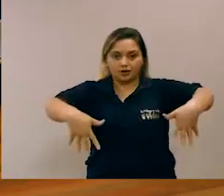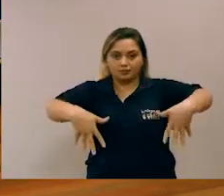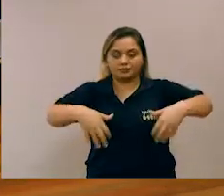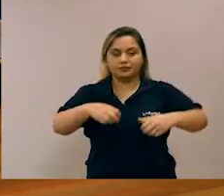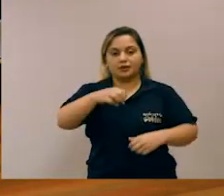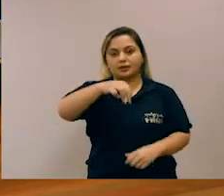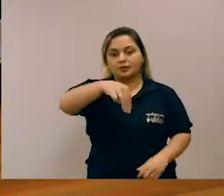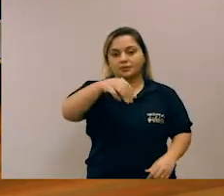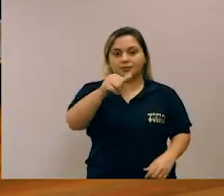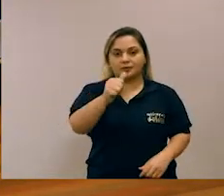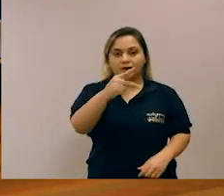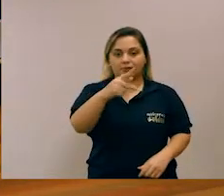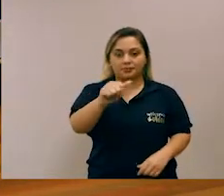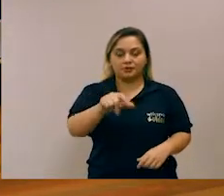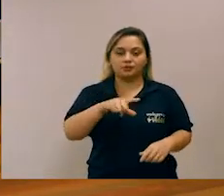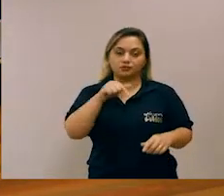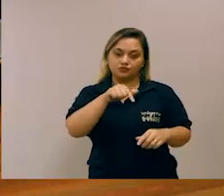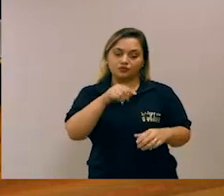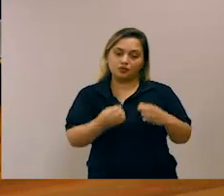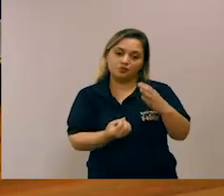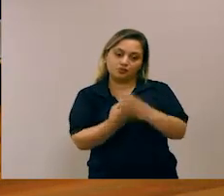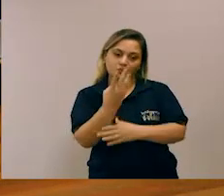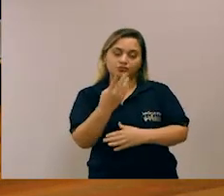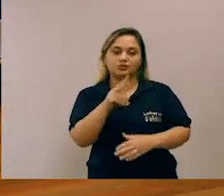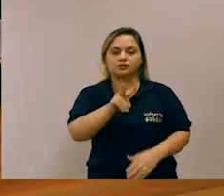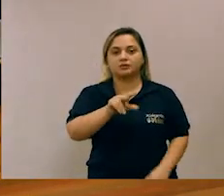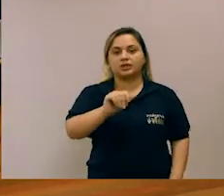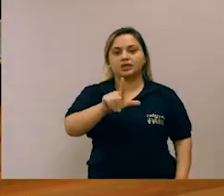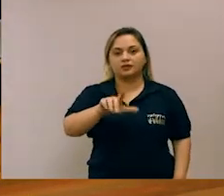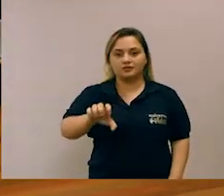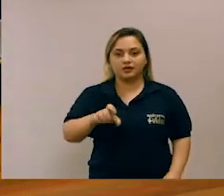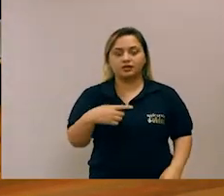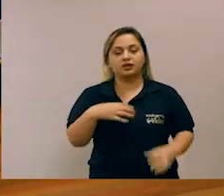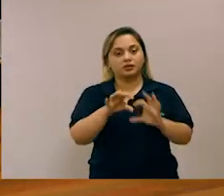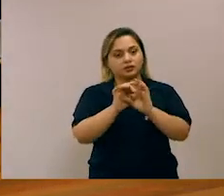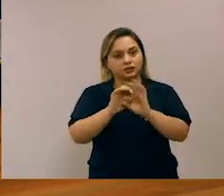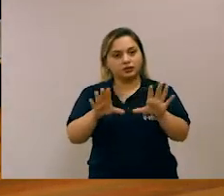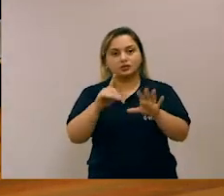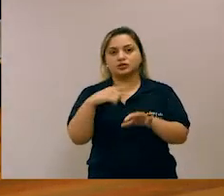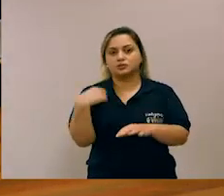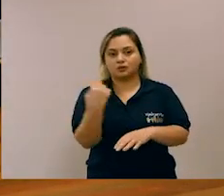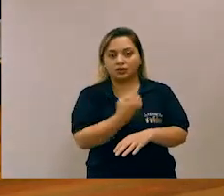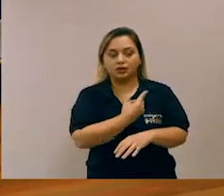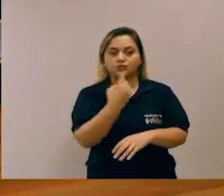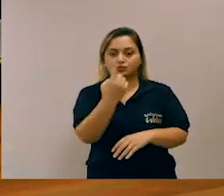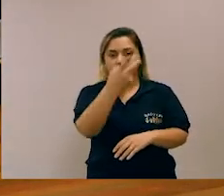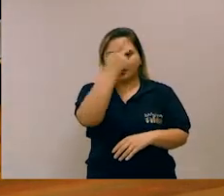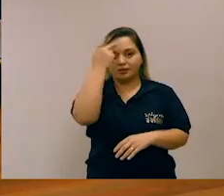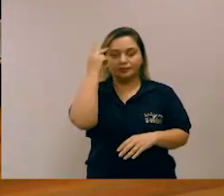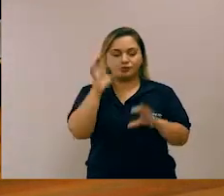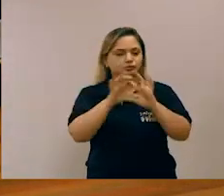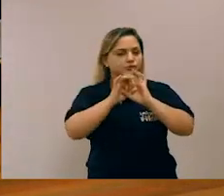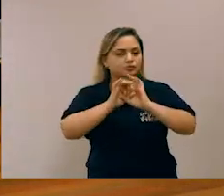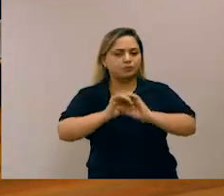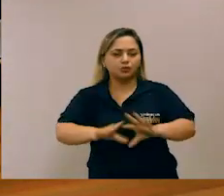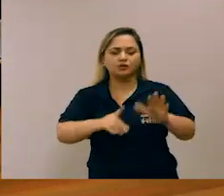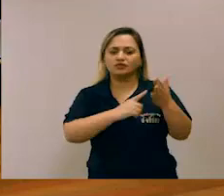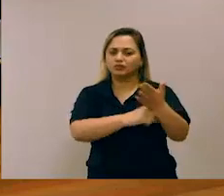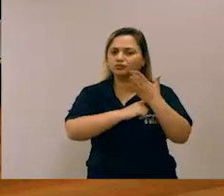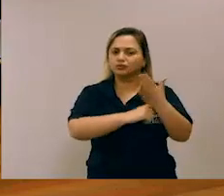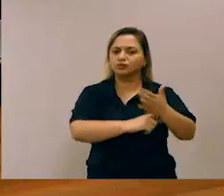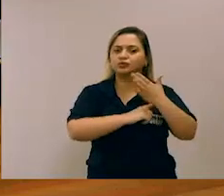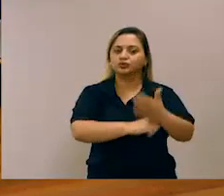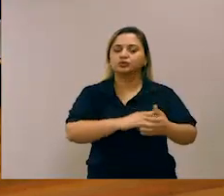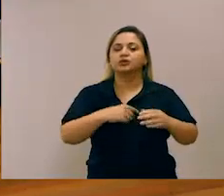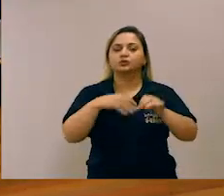the creation of several maps, and this was produced by Vale. And so there is a person available to